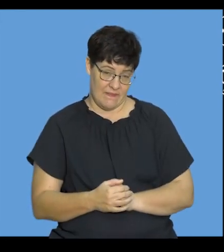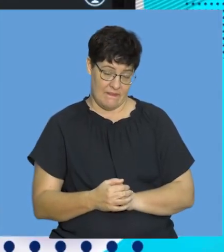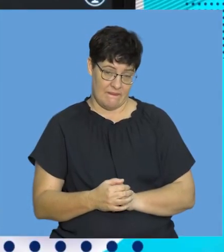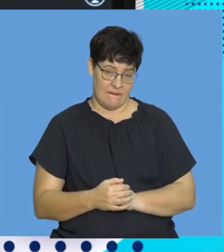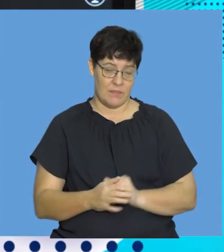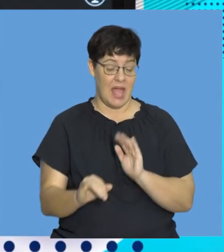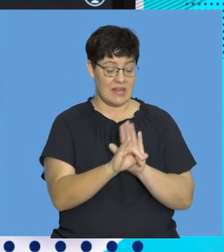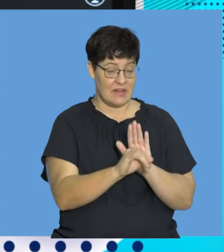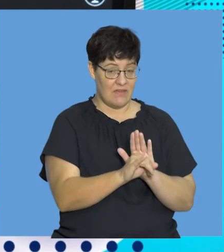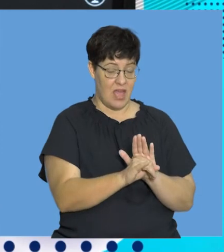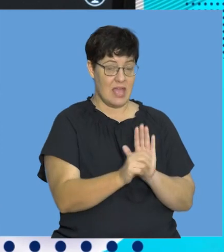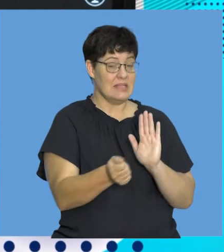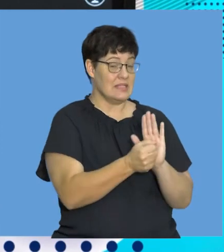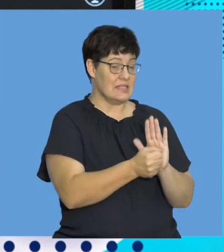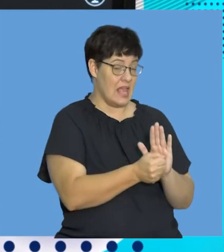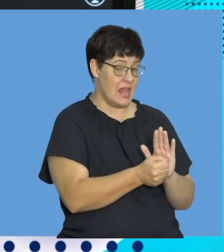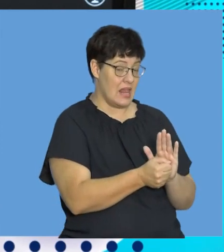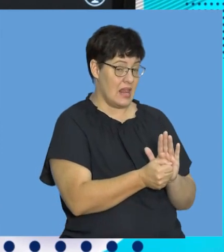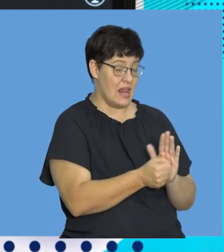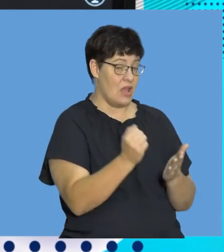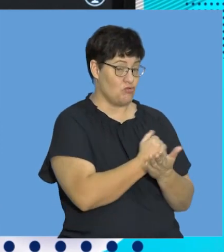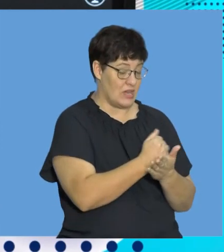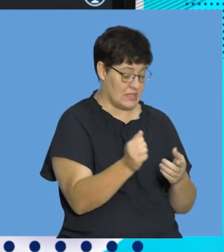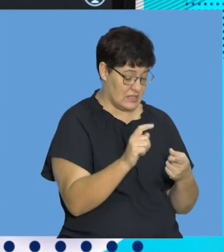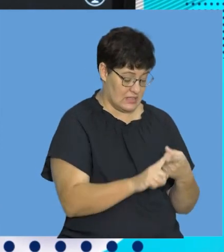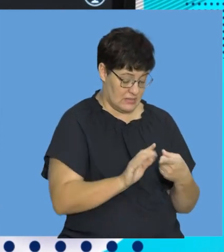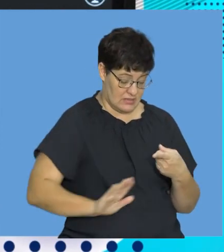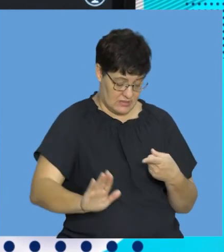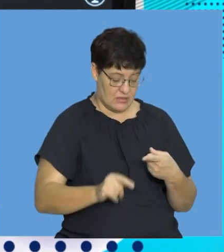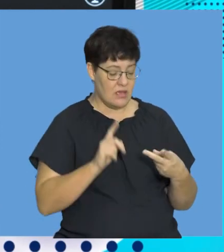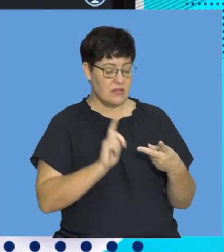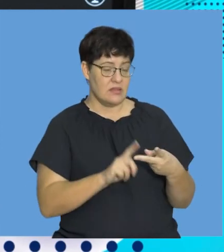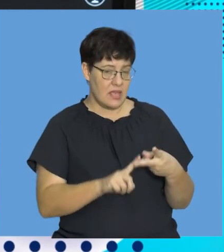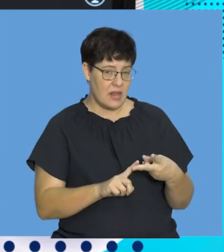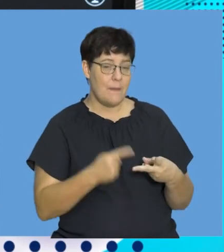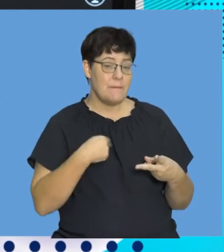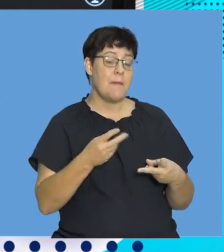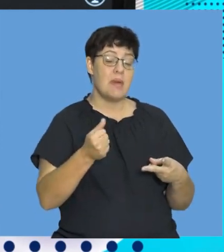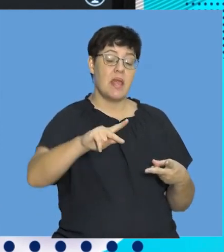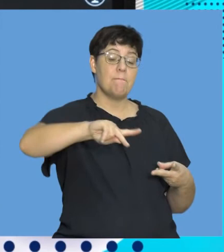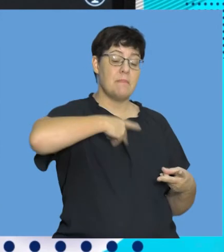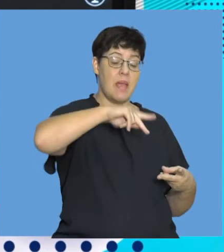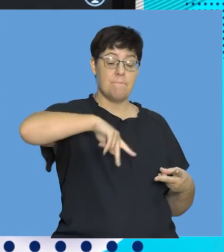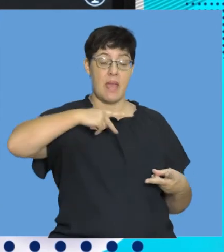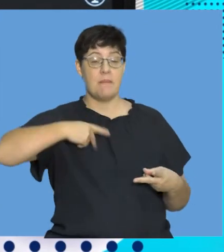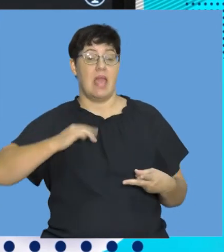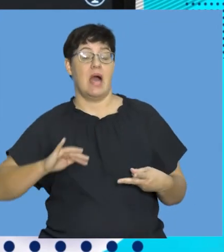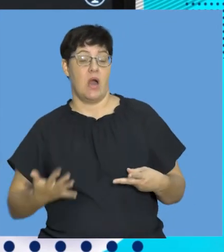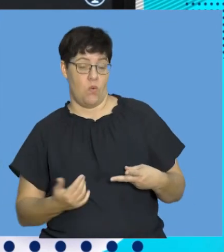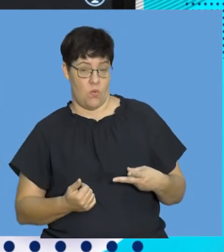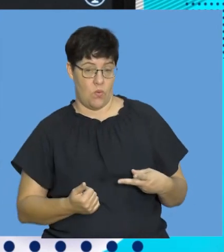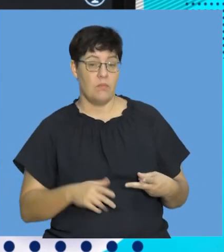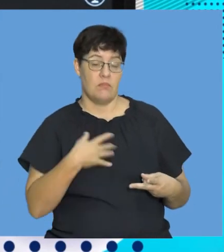sale. Number two, identify how will I receive my payments. So I know October